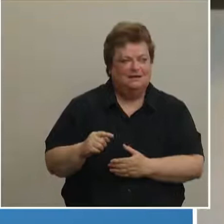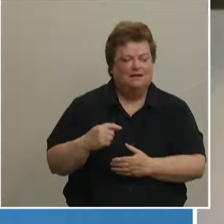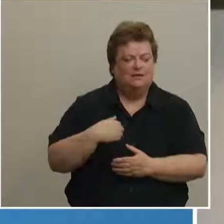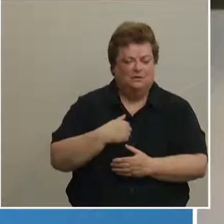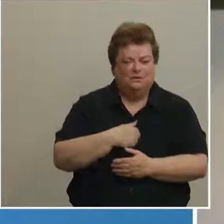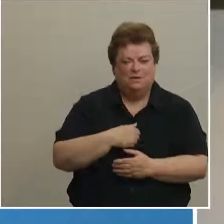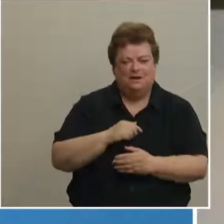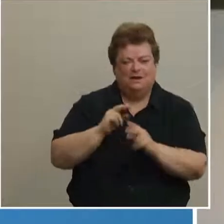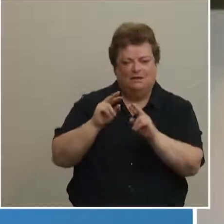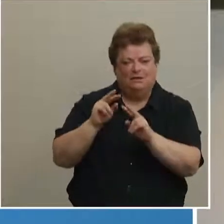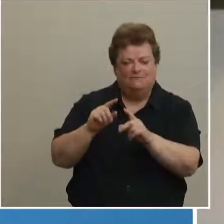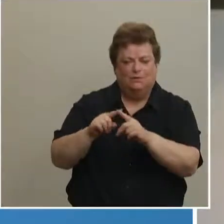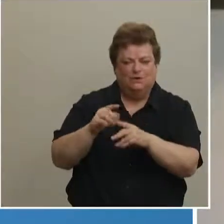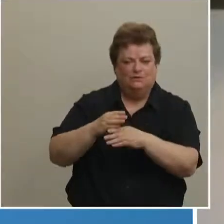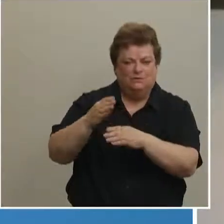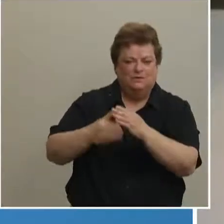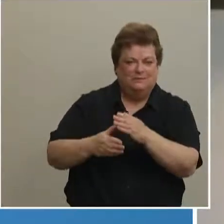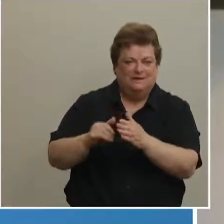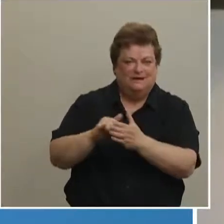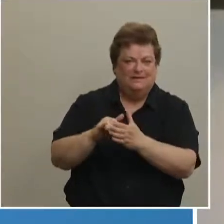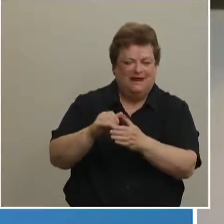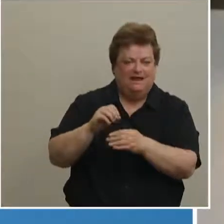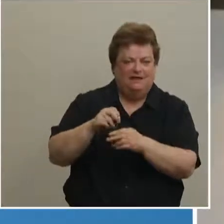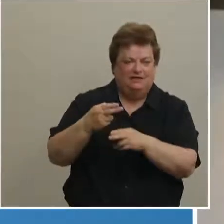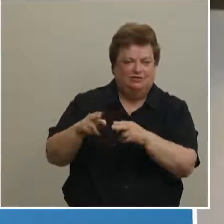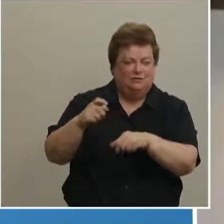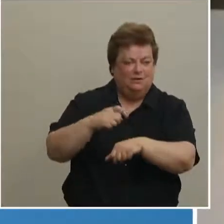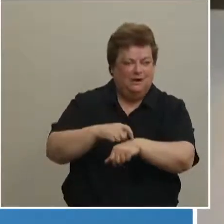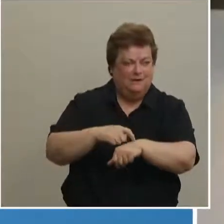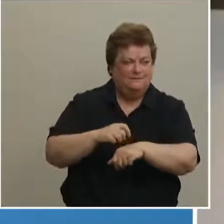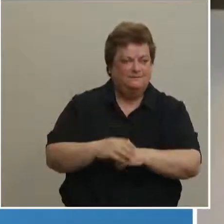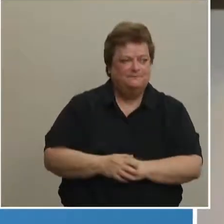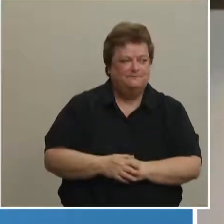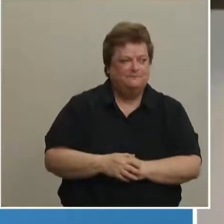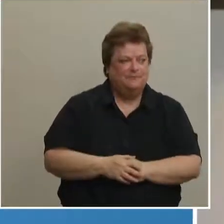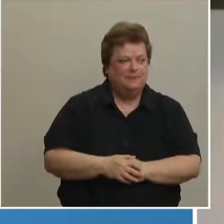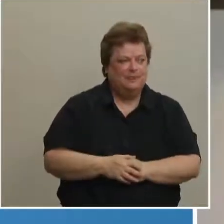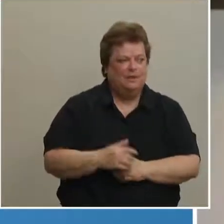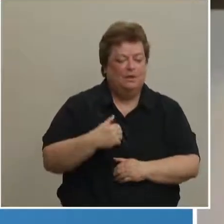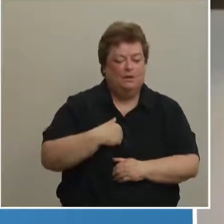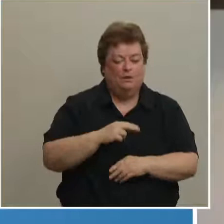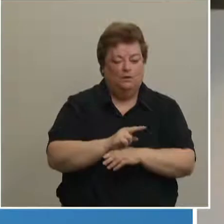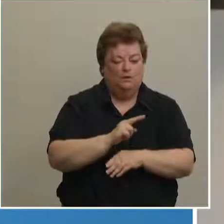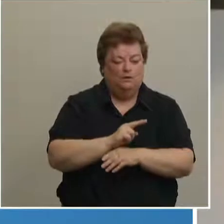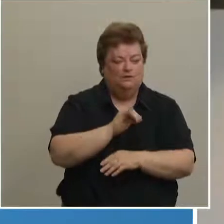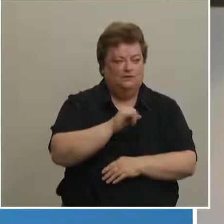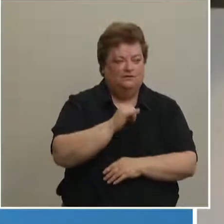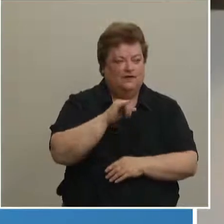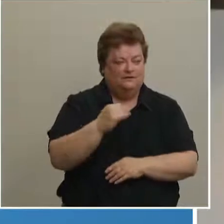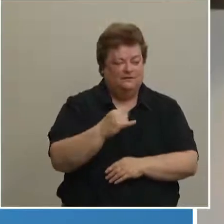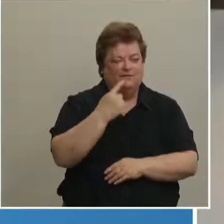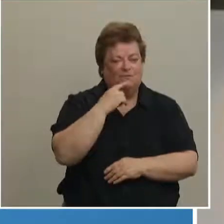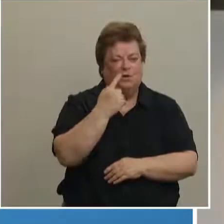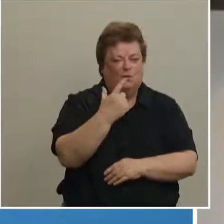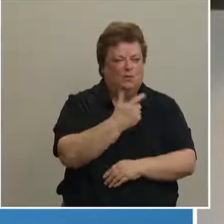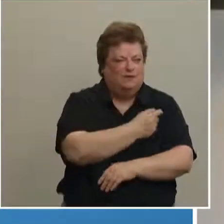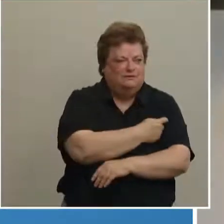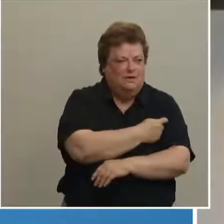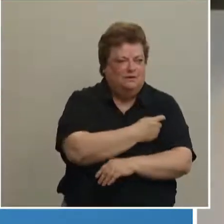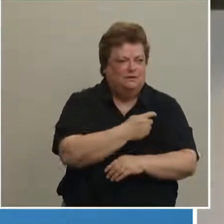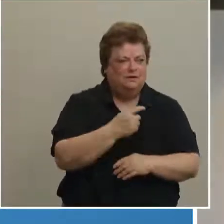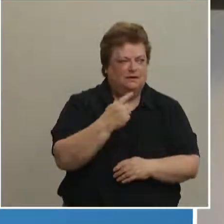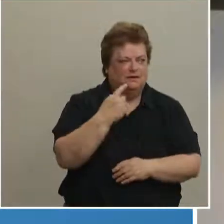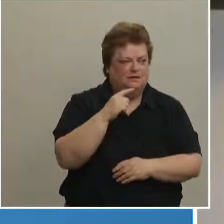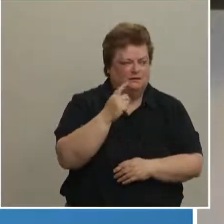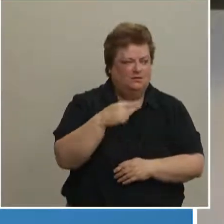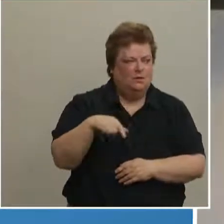completed in a short time. We are also using the Johnson & Johnson, the one dose, which will work great for being able to